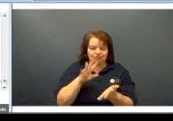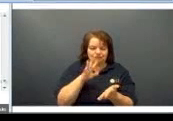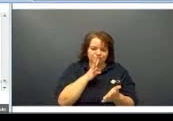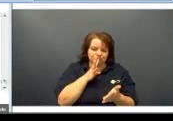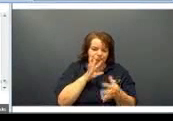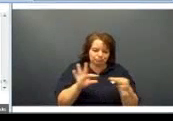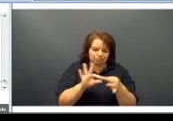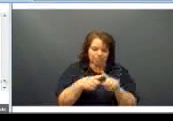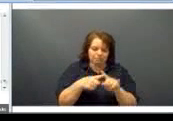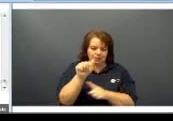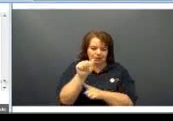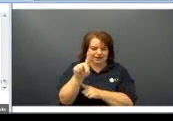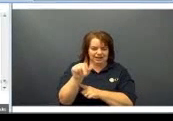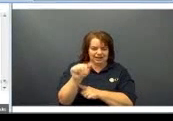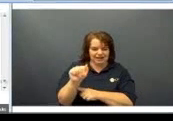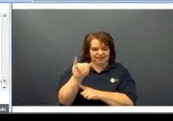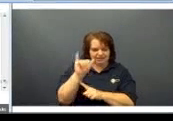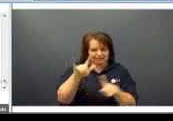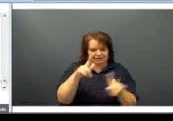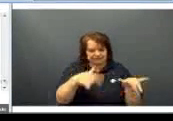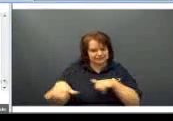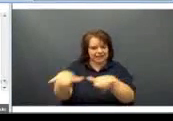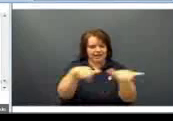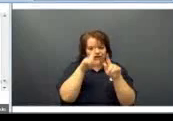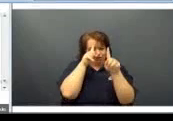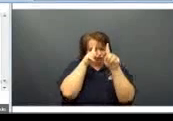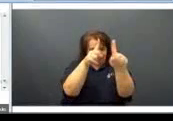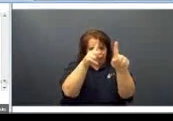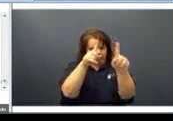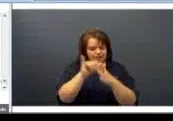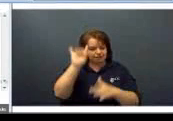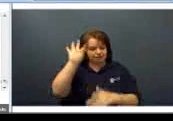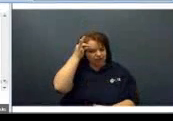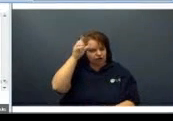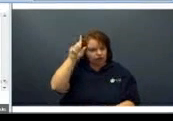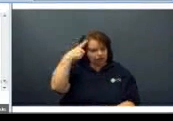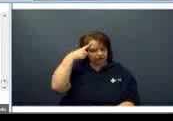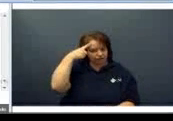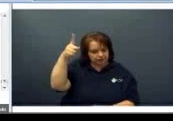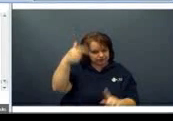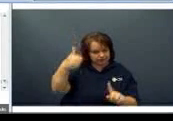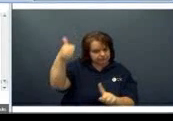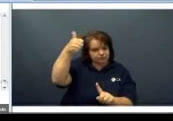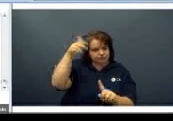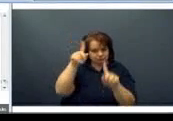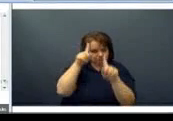So we hear a lot of talk about the ADA, and those are the standards that the federal government has to reach.